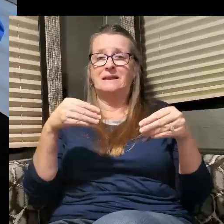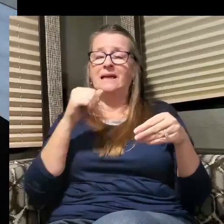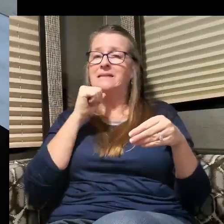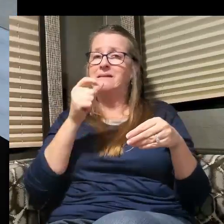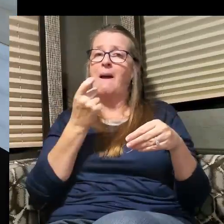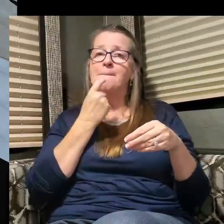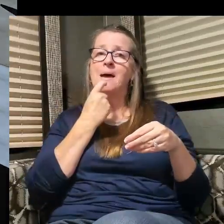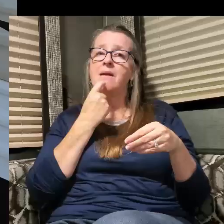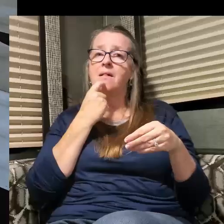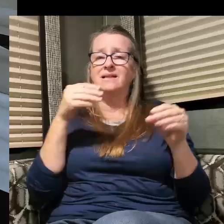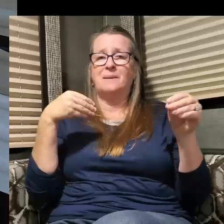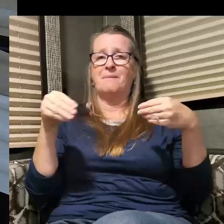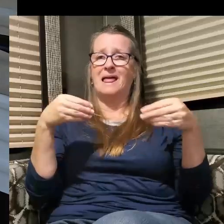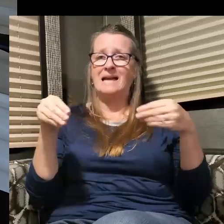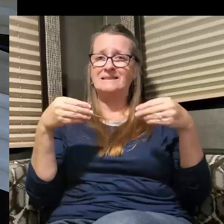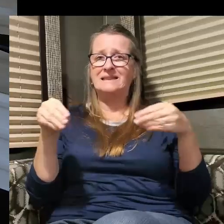metal, it's plastic.